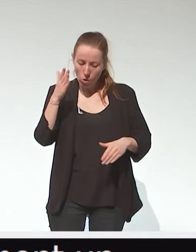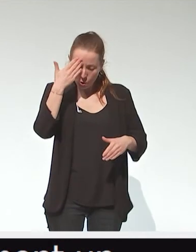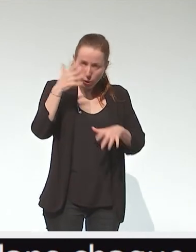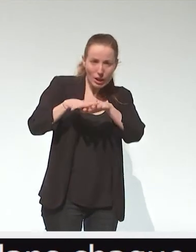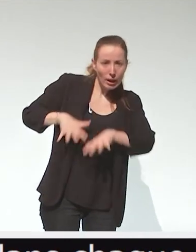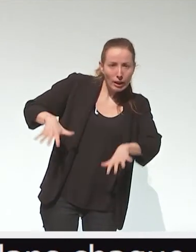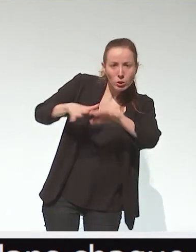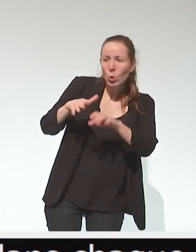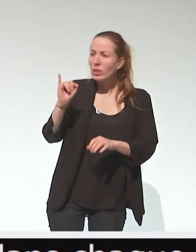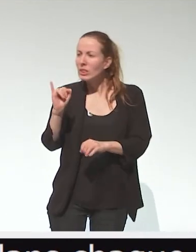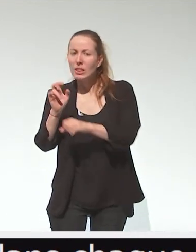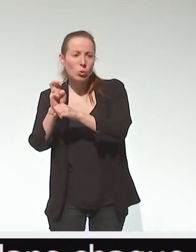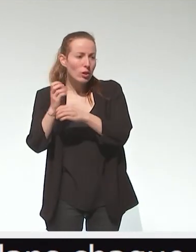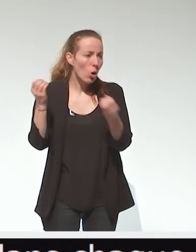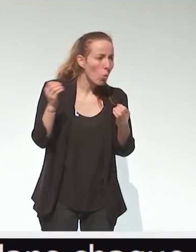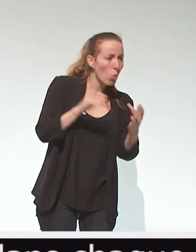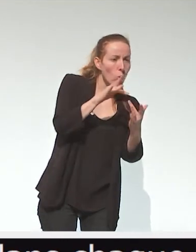identify where